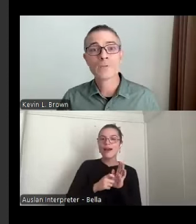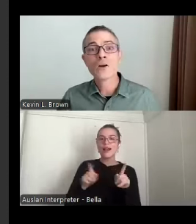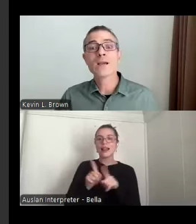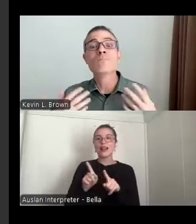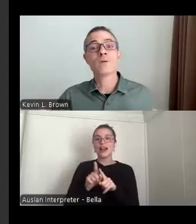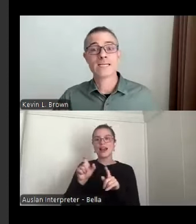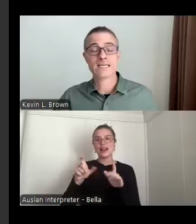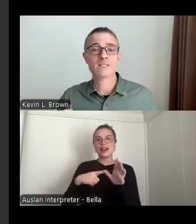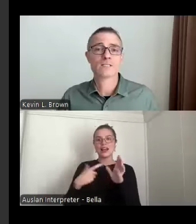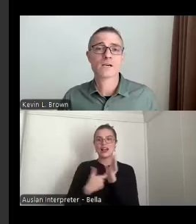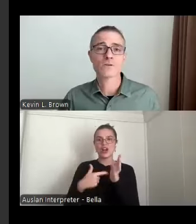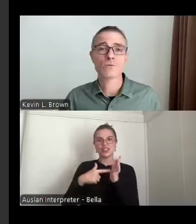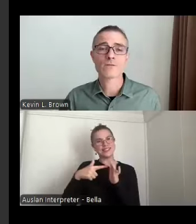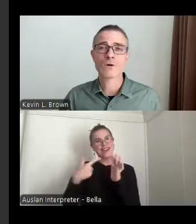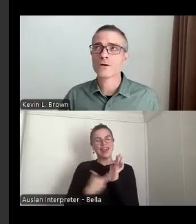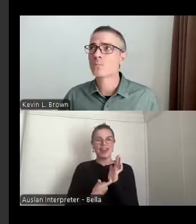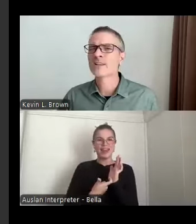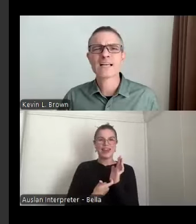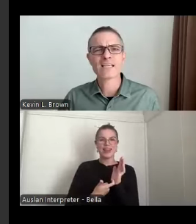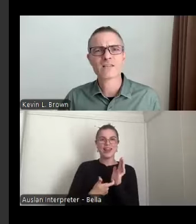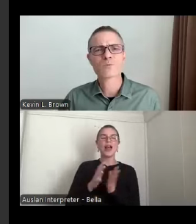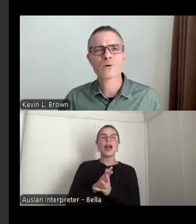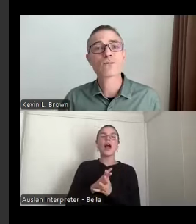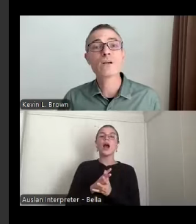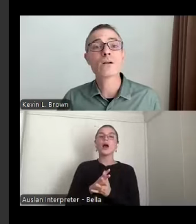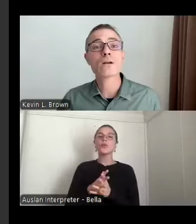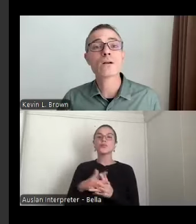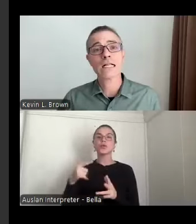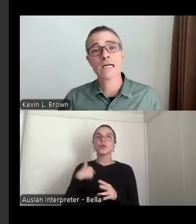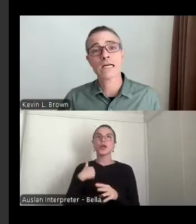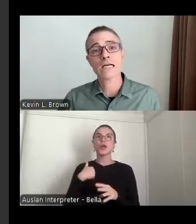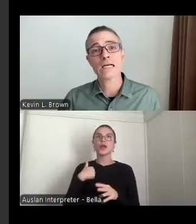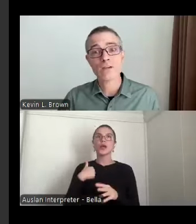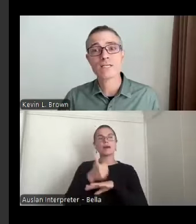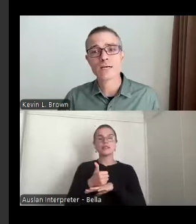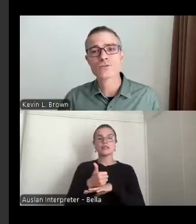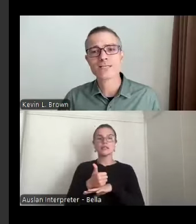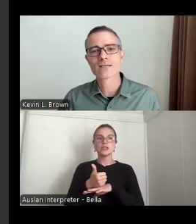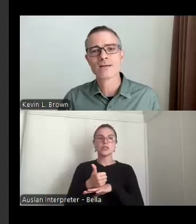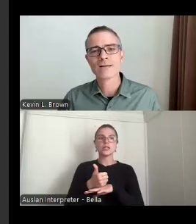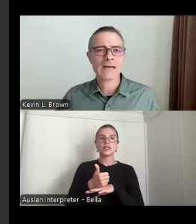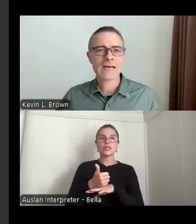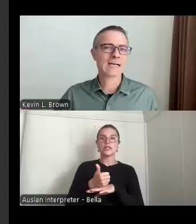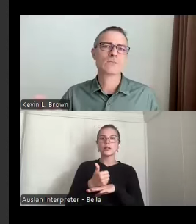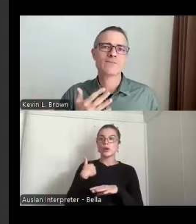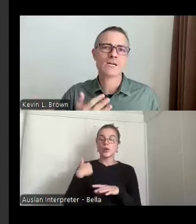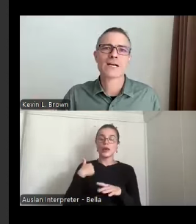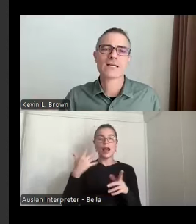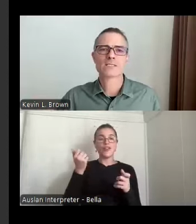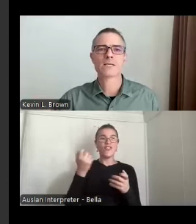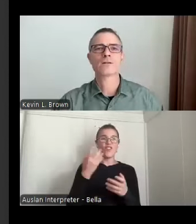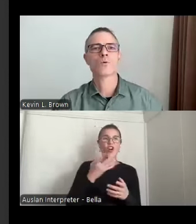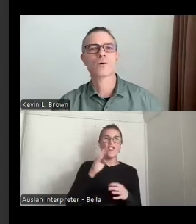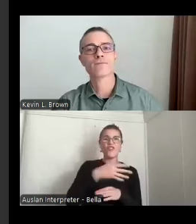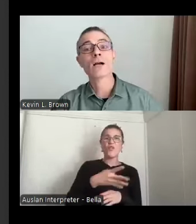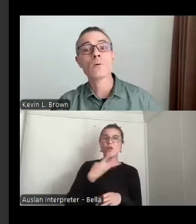Philanthropy. We implemented this discovery with more than, I think at this point, 340 clients in 50 countries. And then I was even invited to